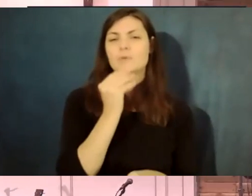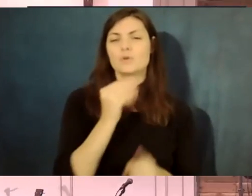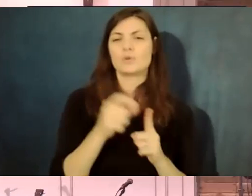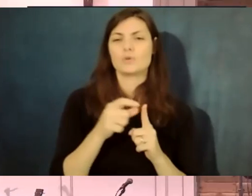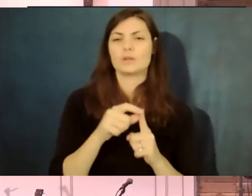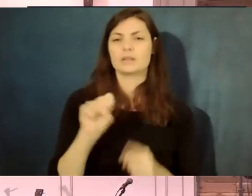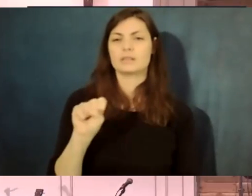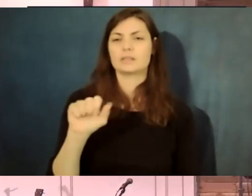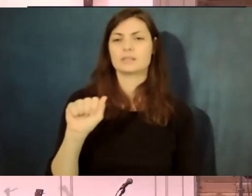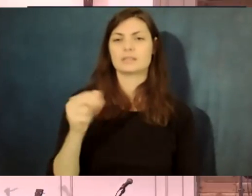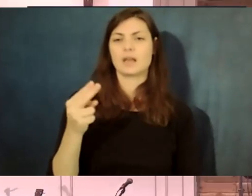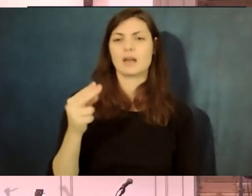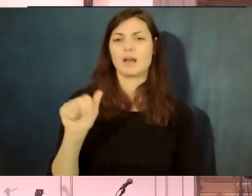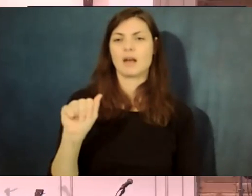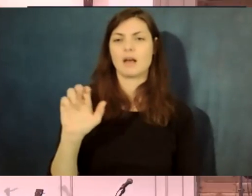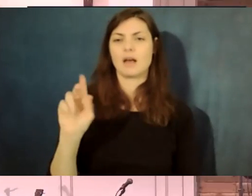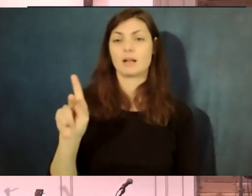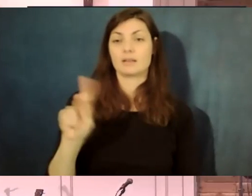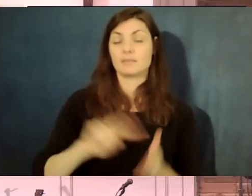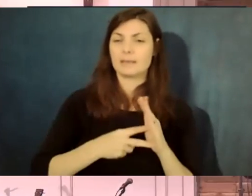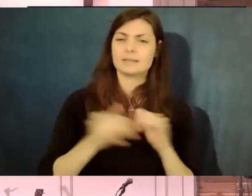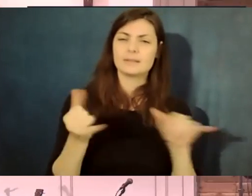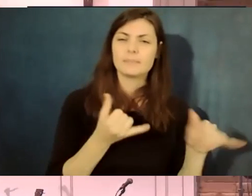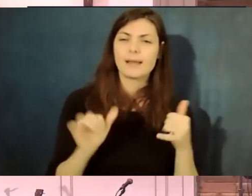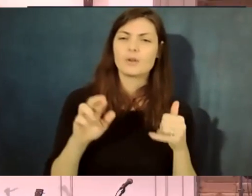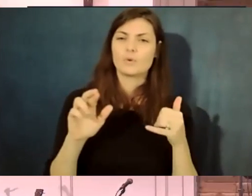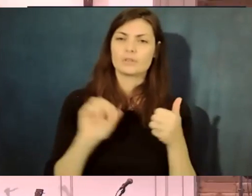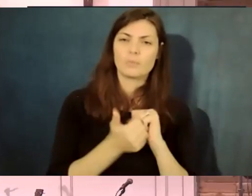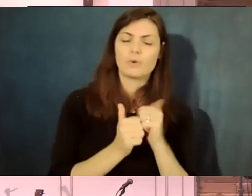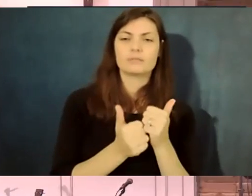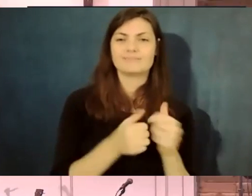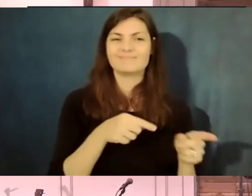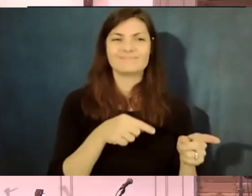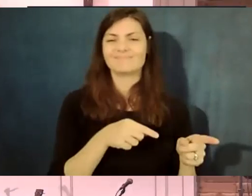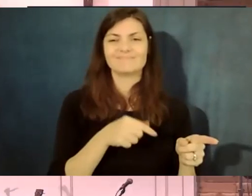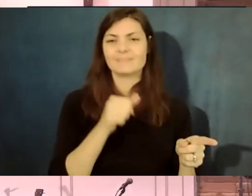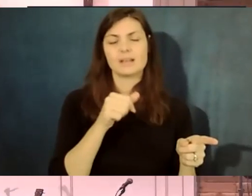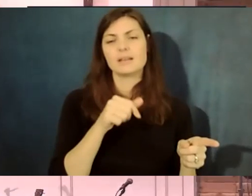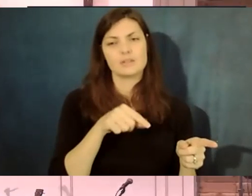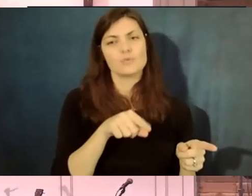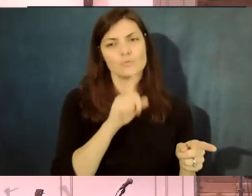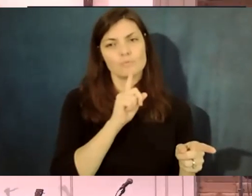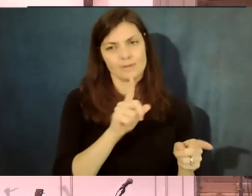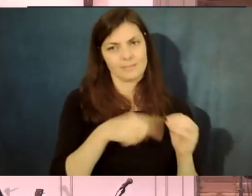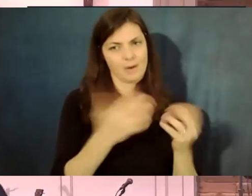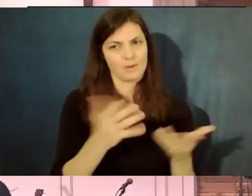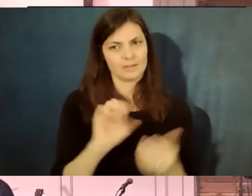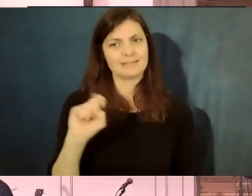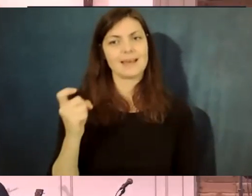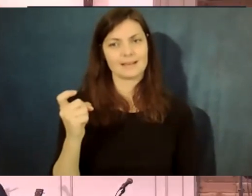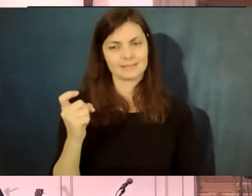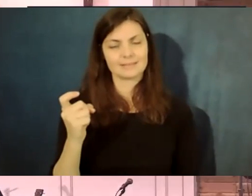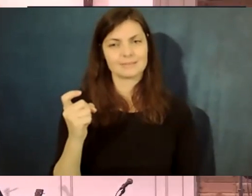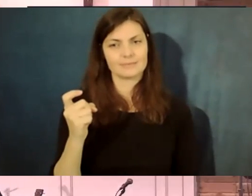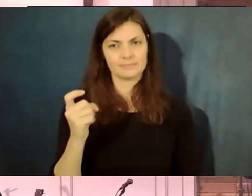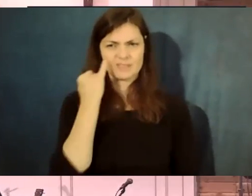sport or play, but here it has a connotation of sexual immorality. How do I know that? Because of context. If you